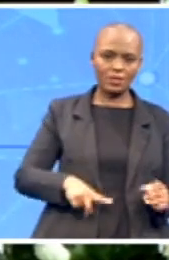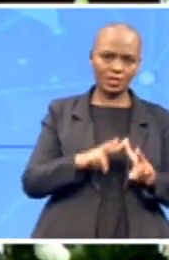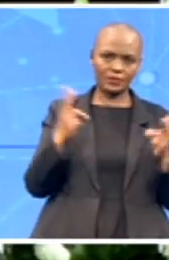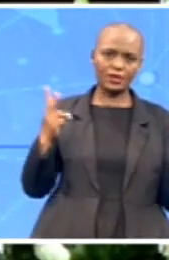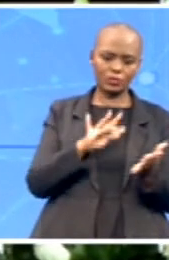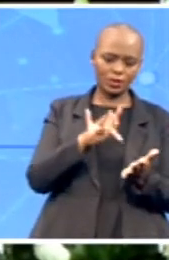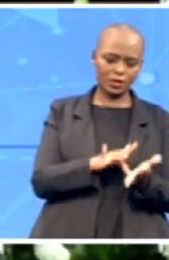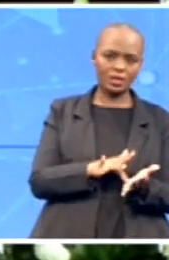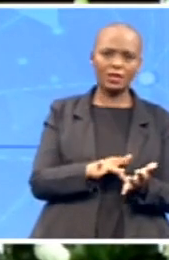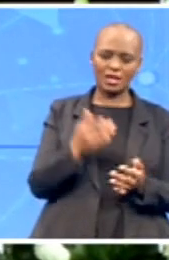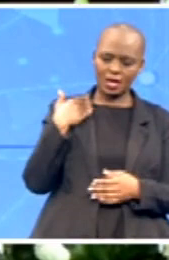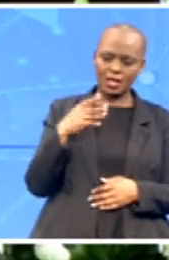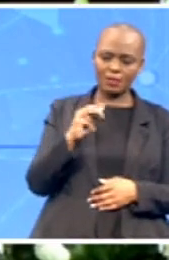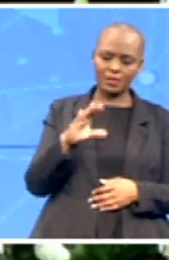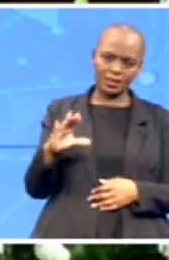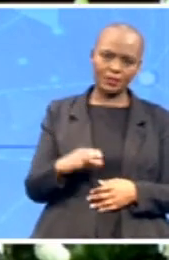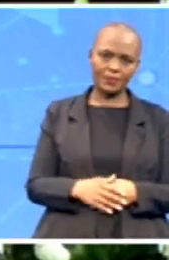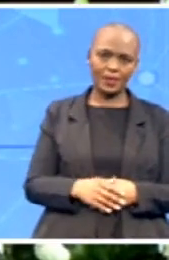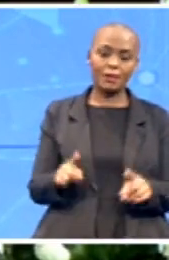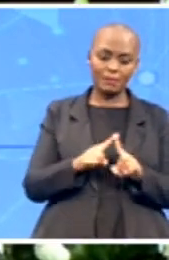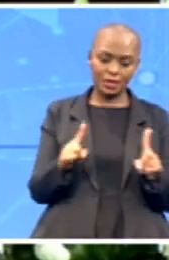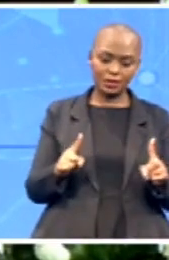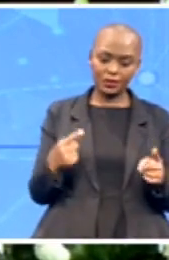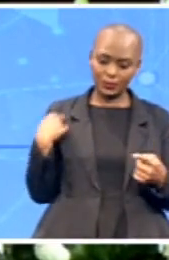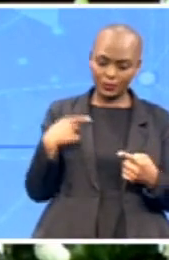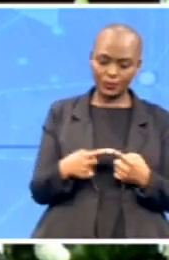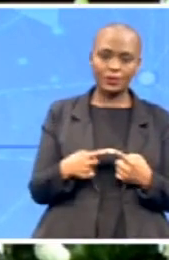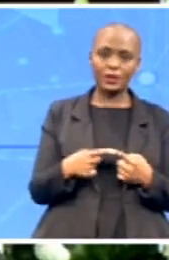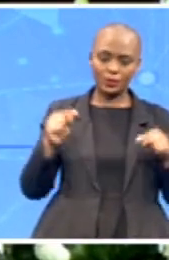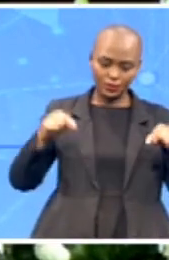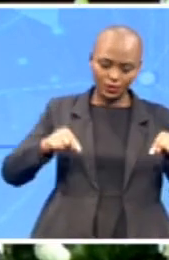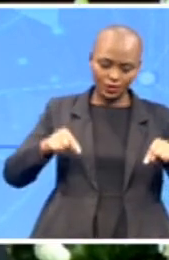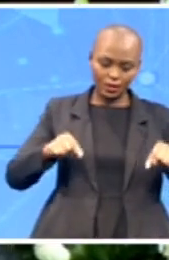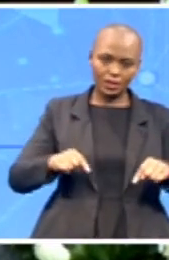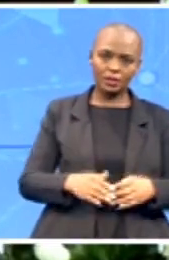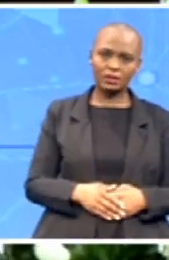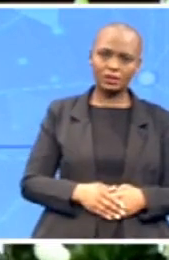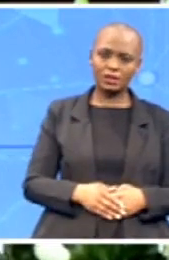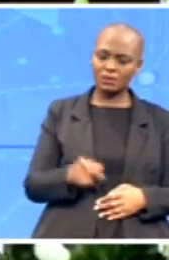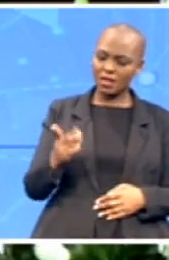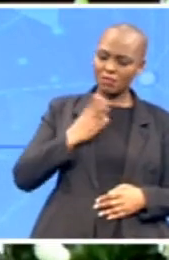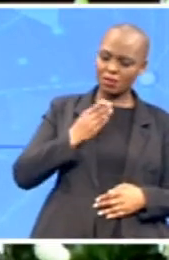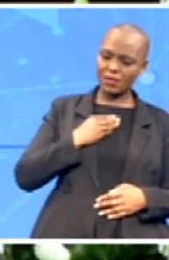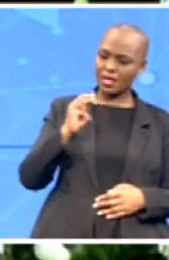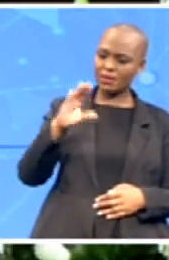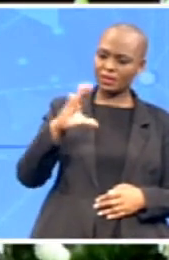But even today, I'm not undermining the MECs that are there, but even today,